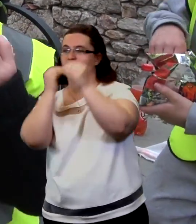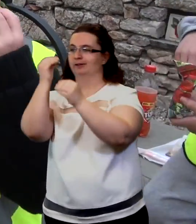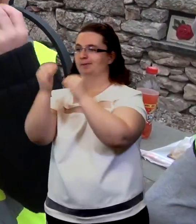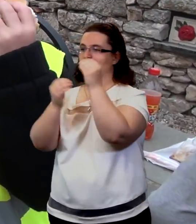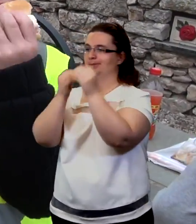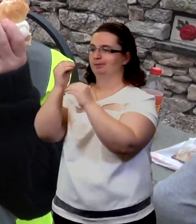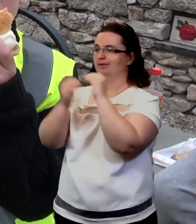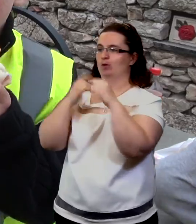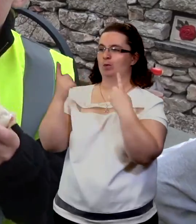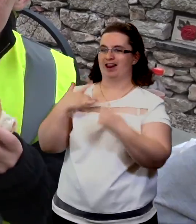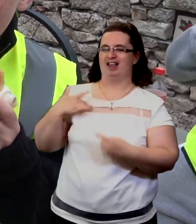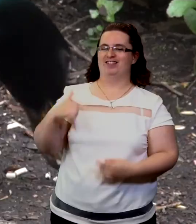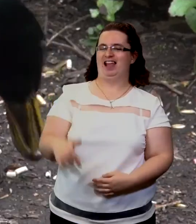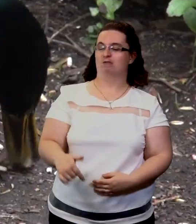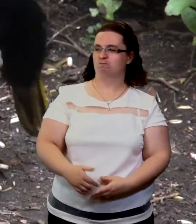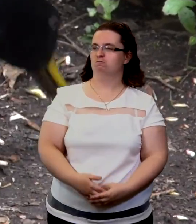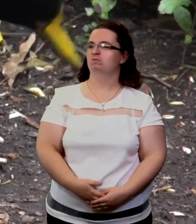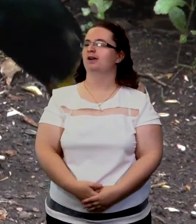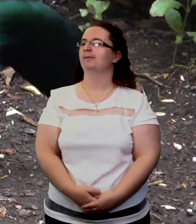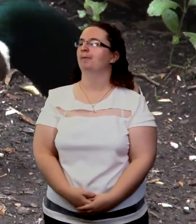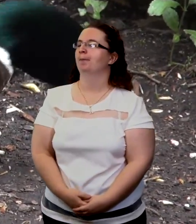starving. Oh my god.